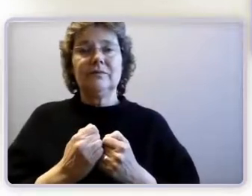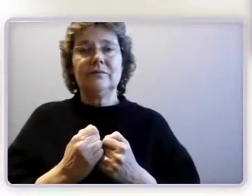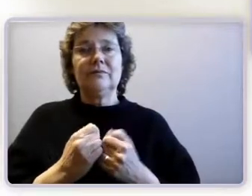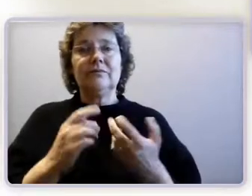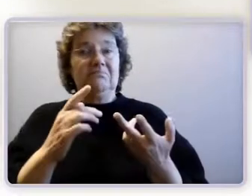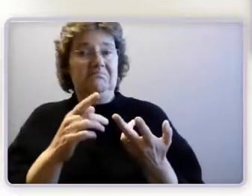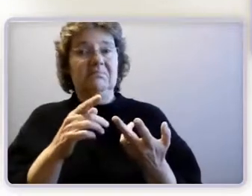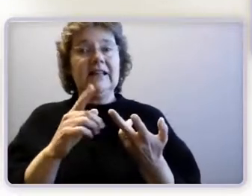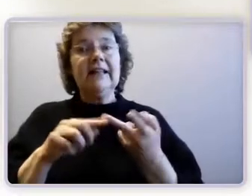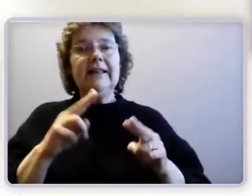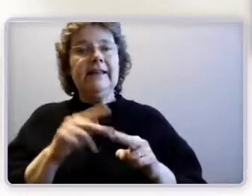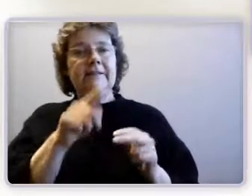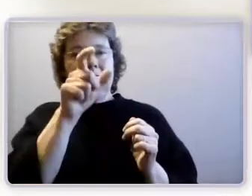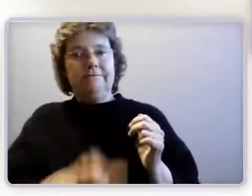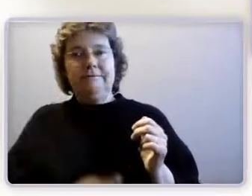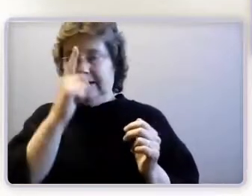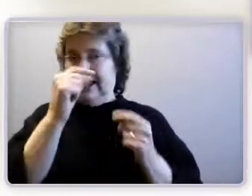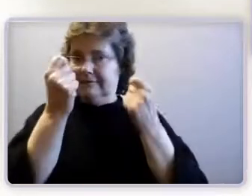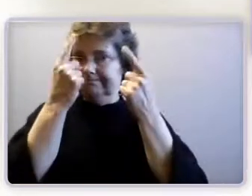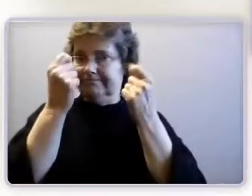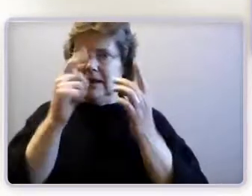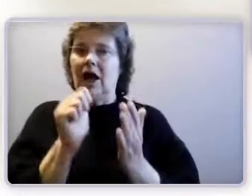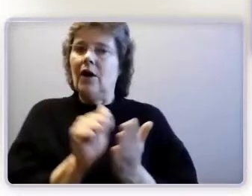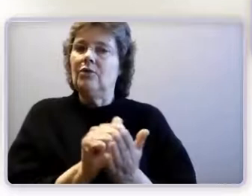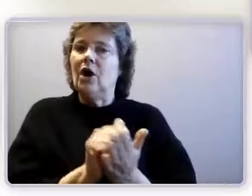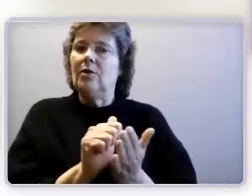that is appropriate to the person's circumstances as well.